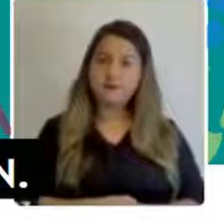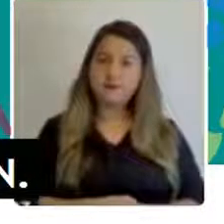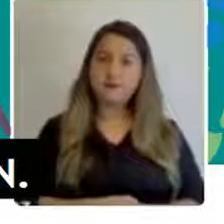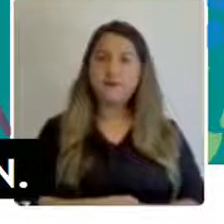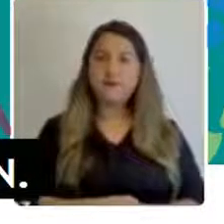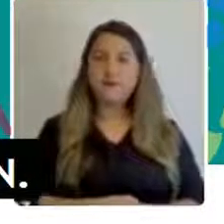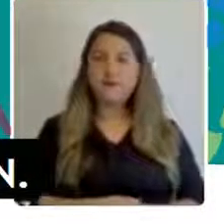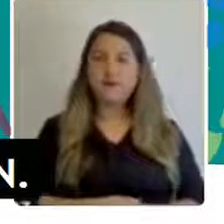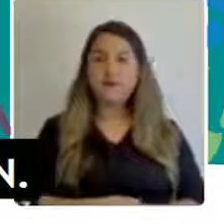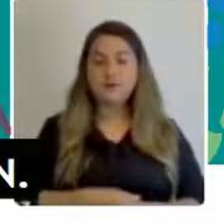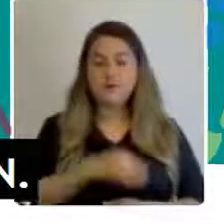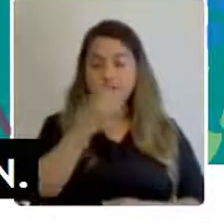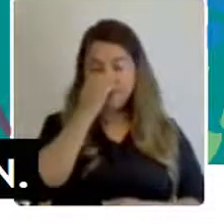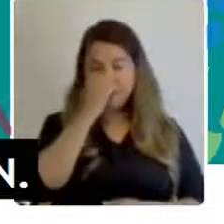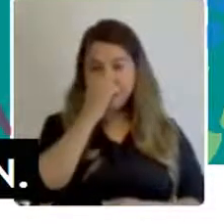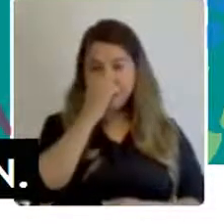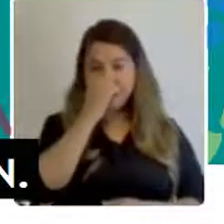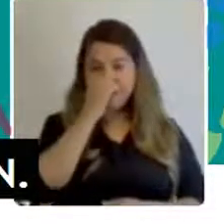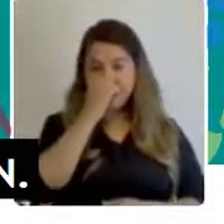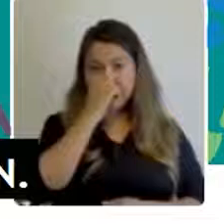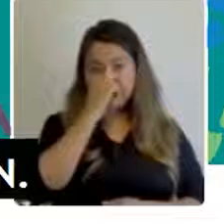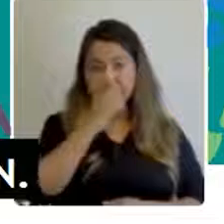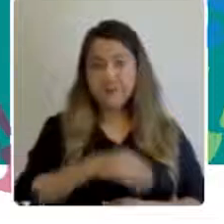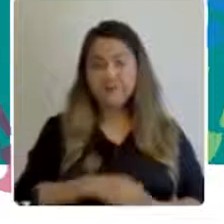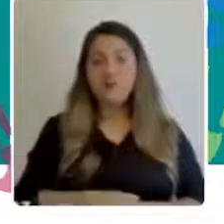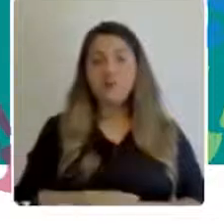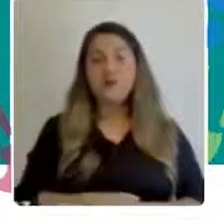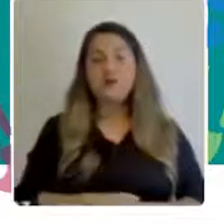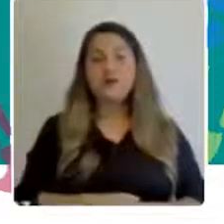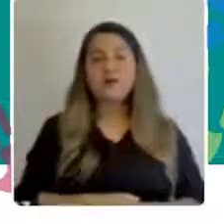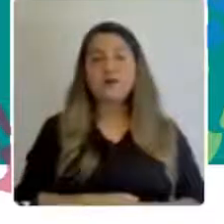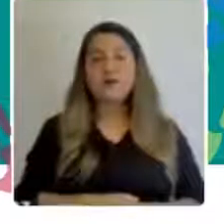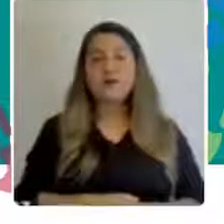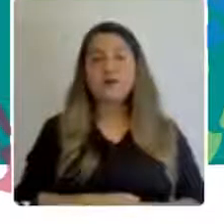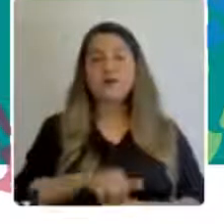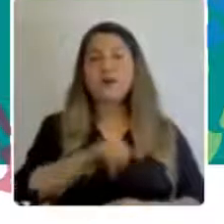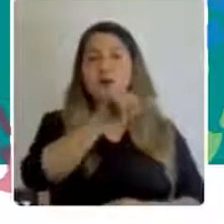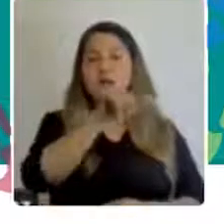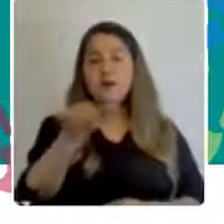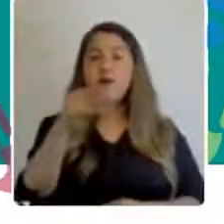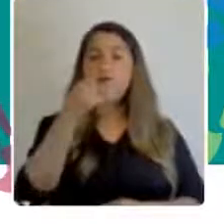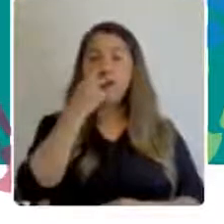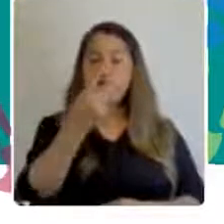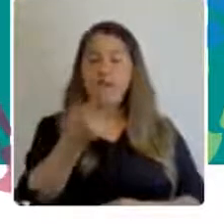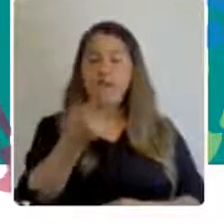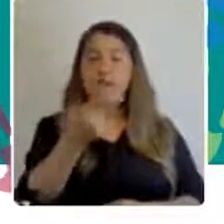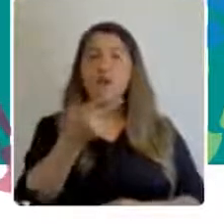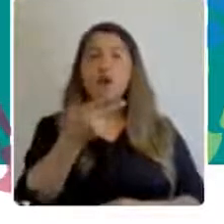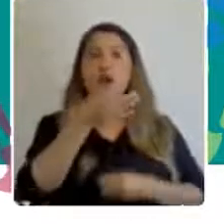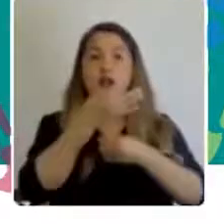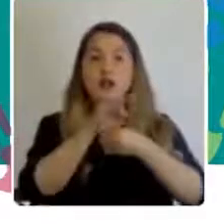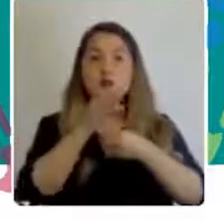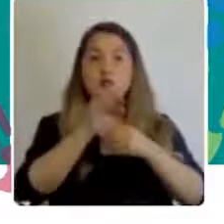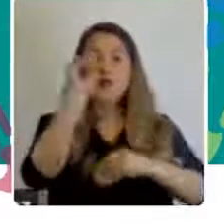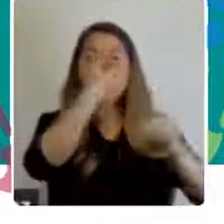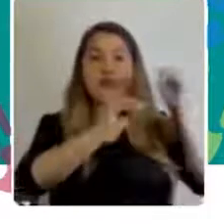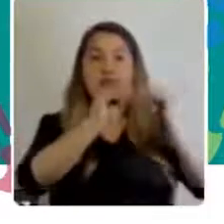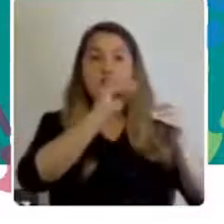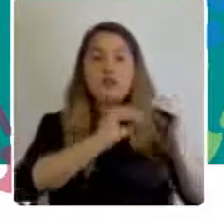recommendations elaborated by the project Europlan. Europlan, I'm proud to say that this project has